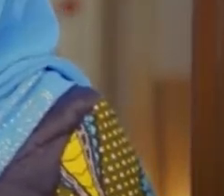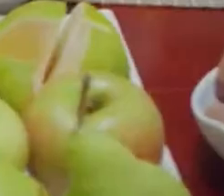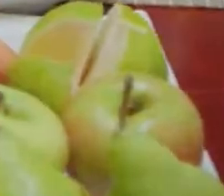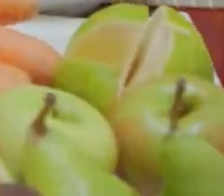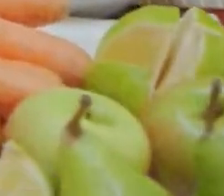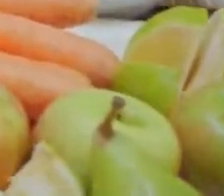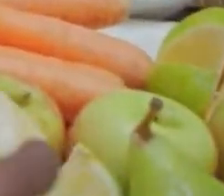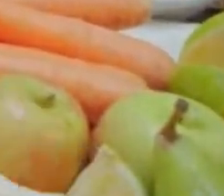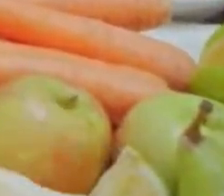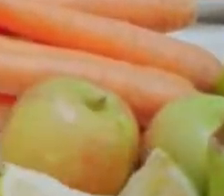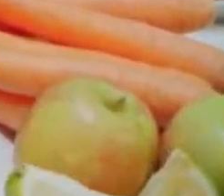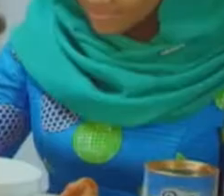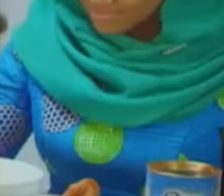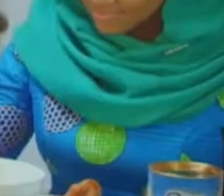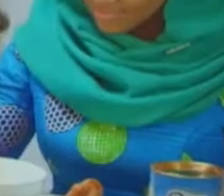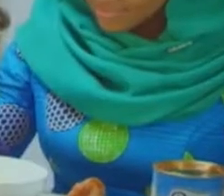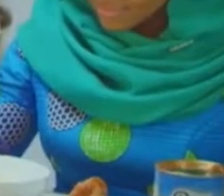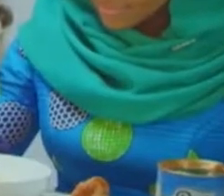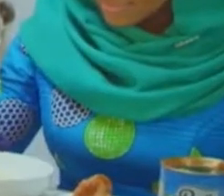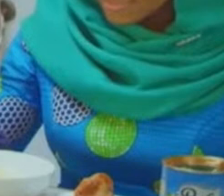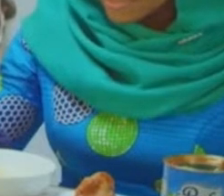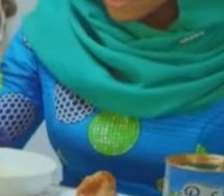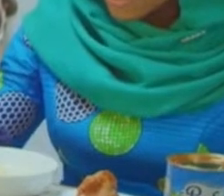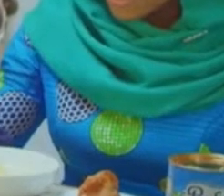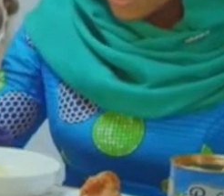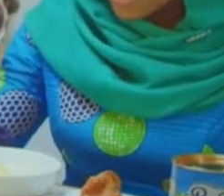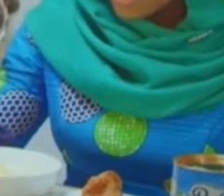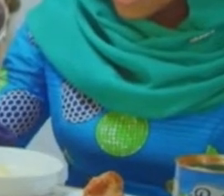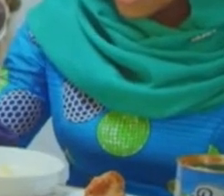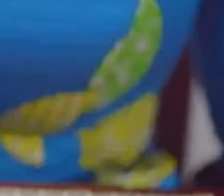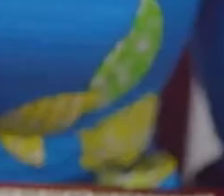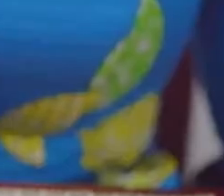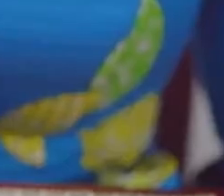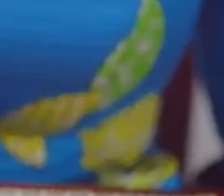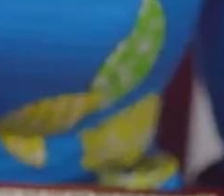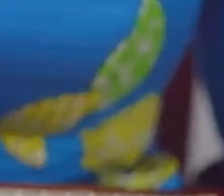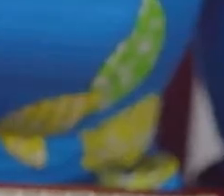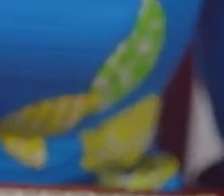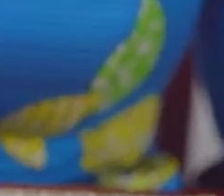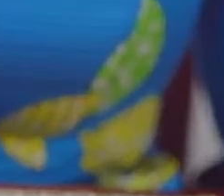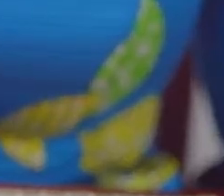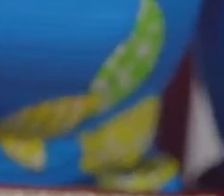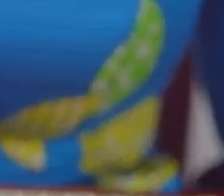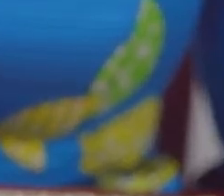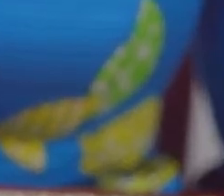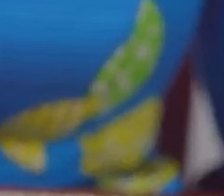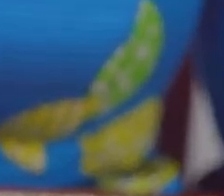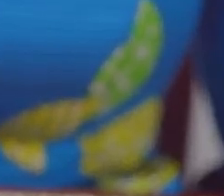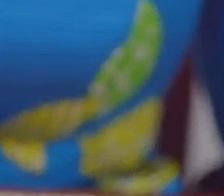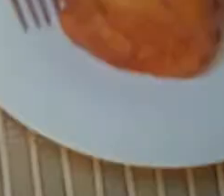around you. Stay nourished from Sahur to Iftar.